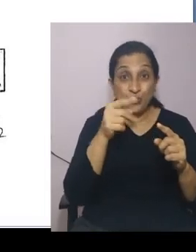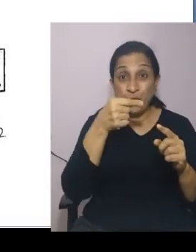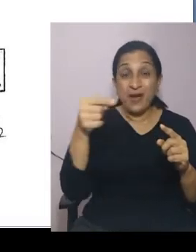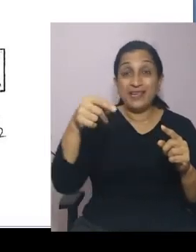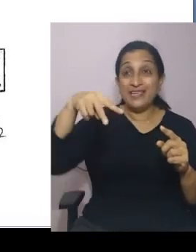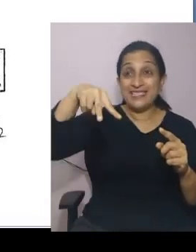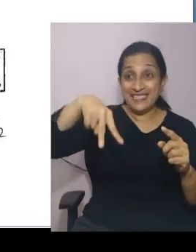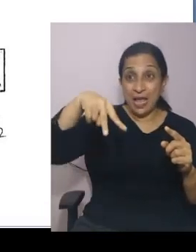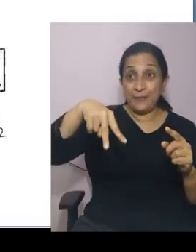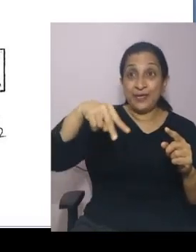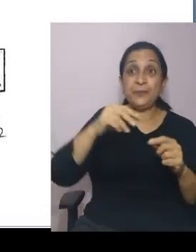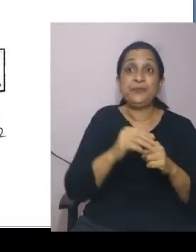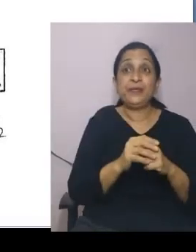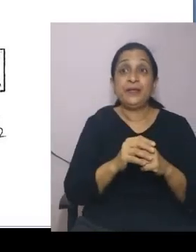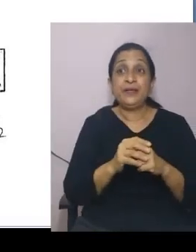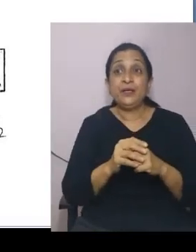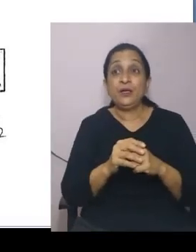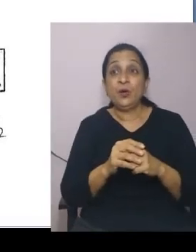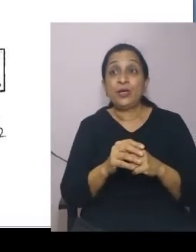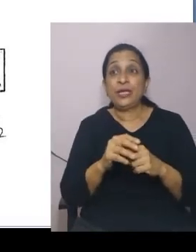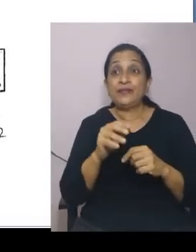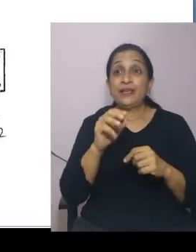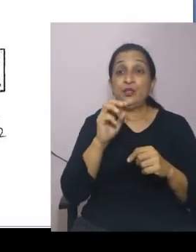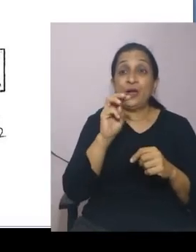lambda I becomes,